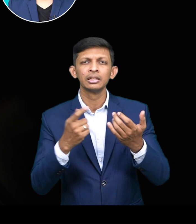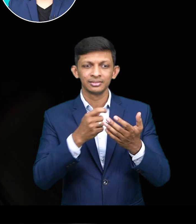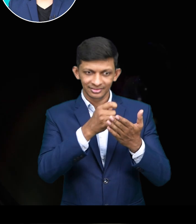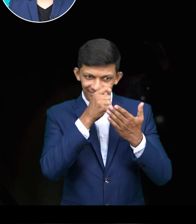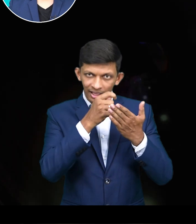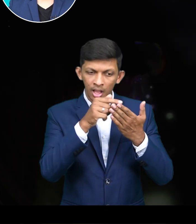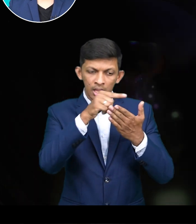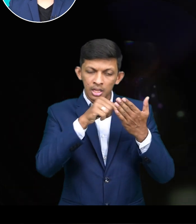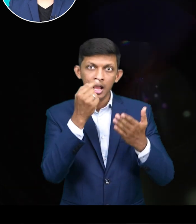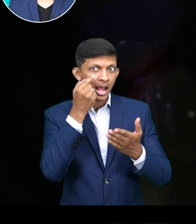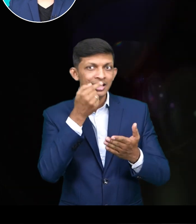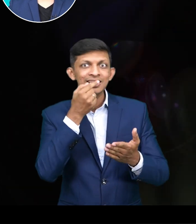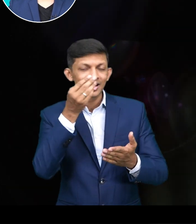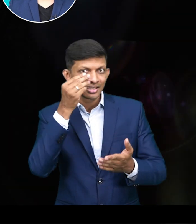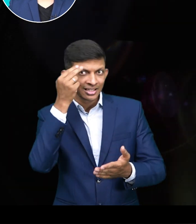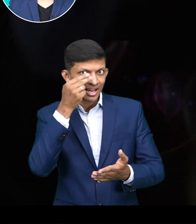lens,